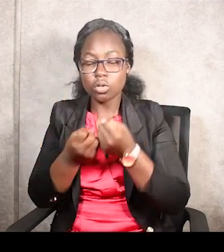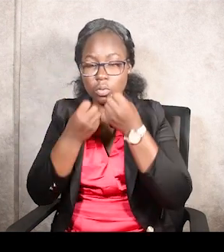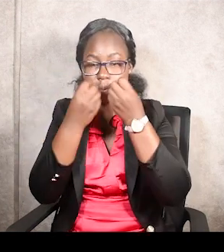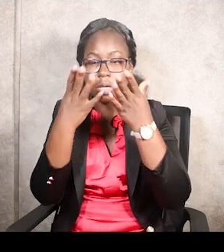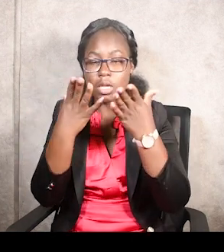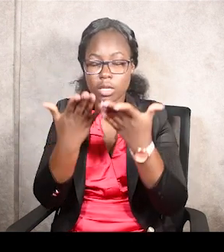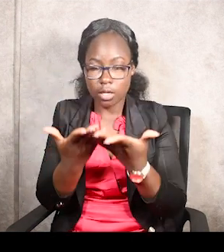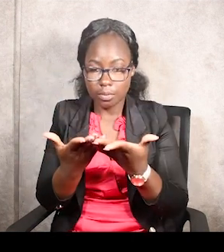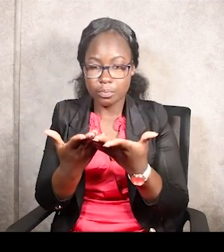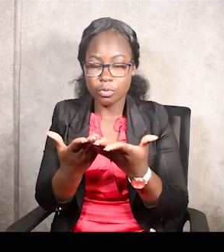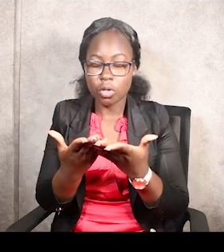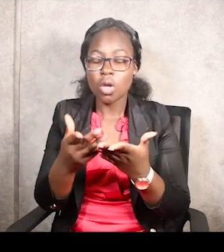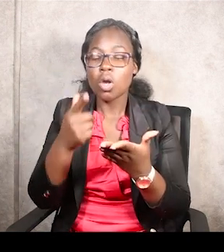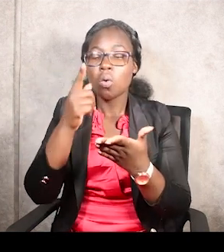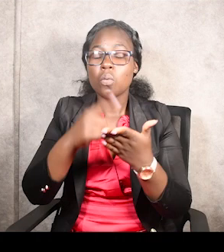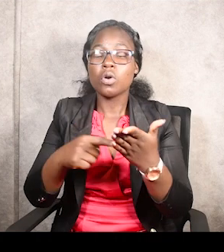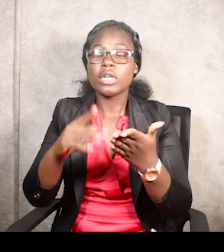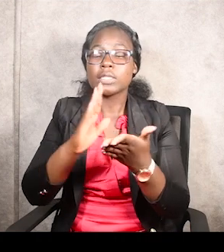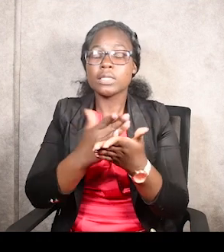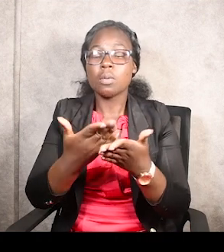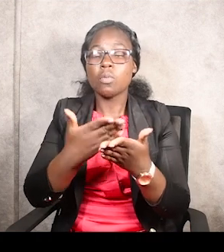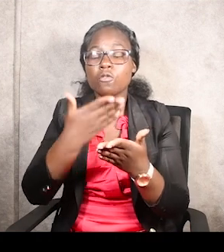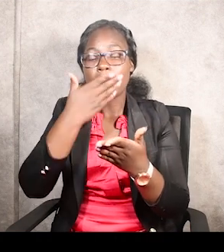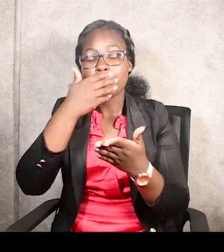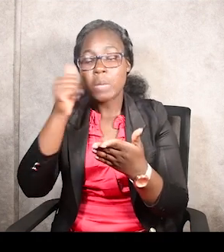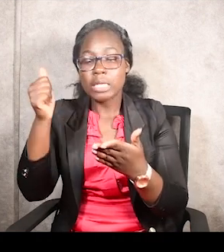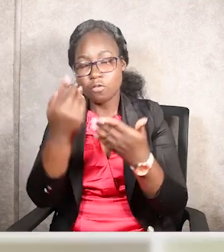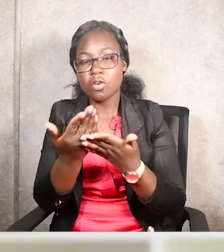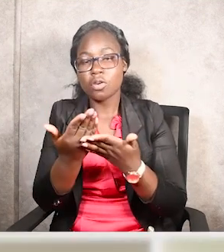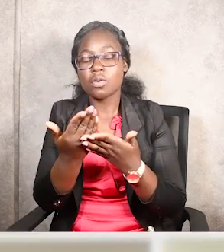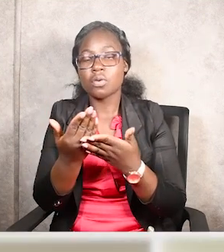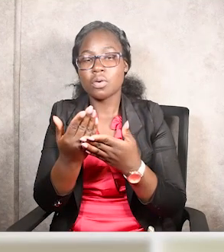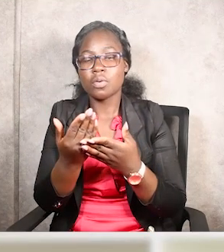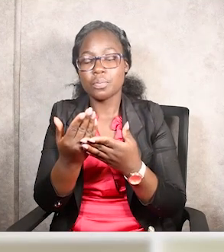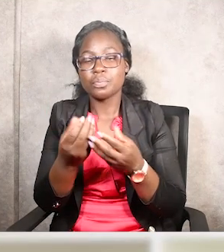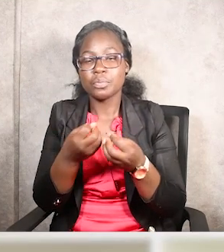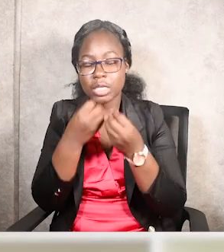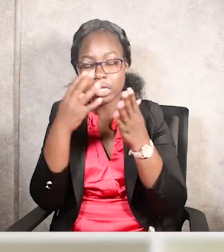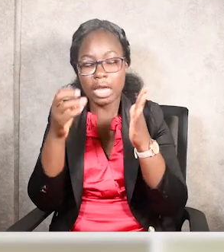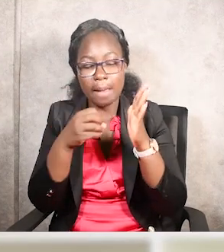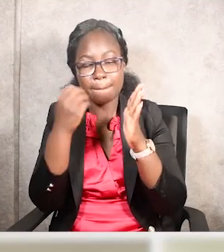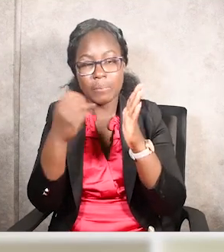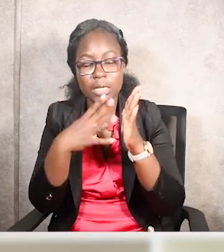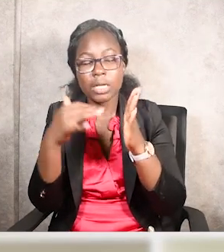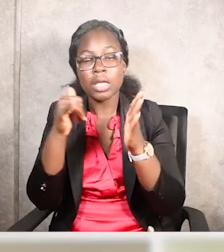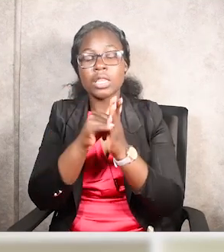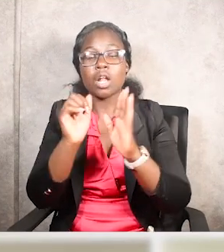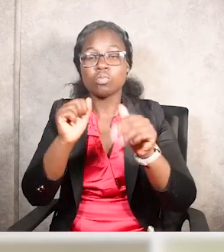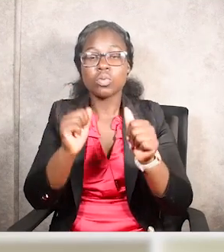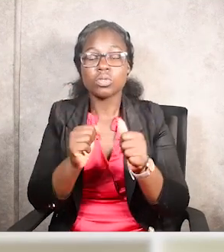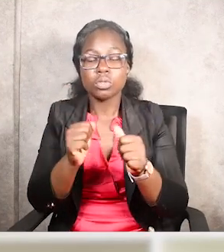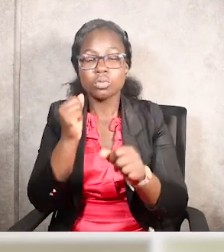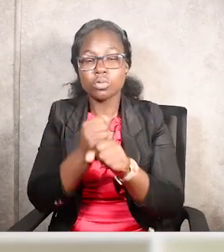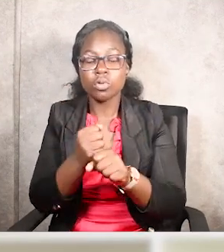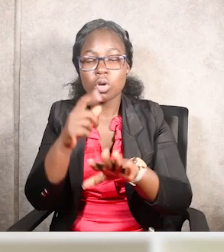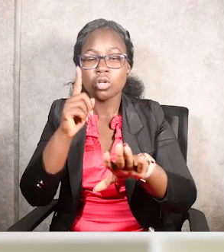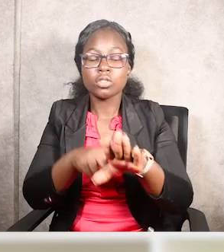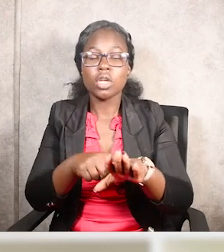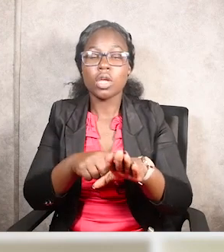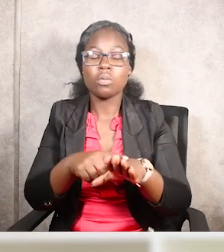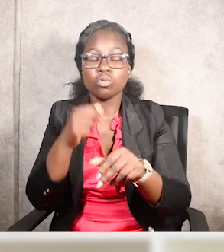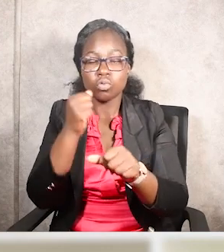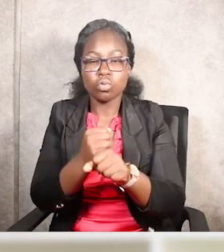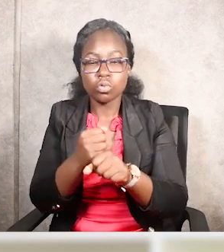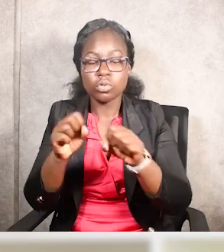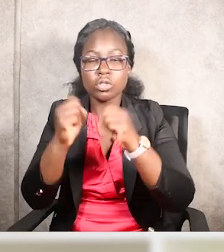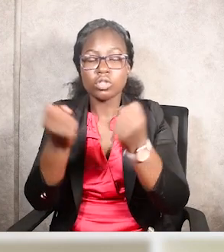marketing? What are some of the best practices? What are some of the best practices that you can do when you're